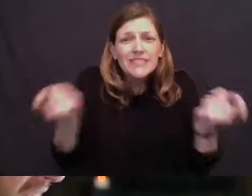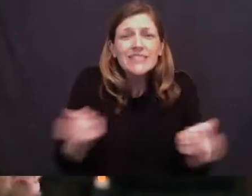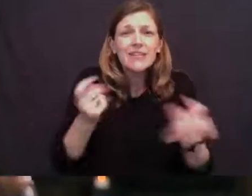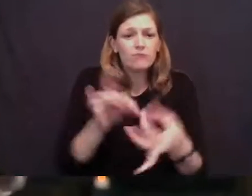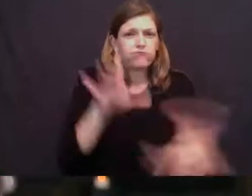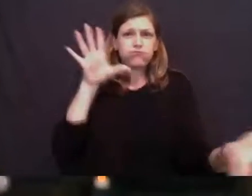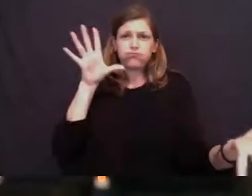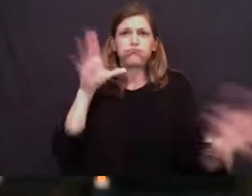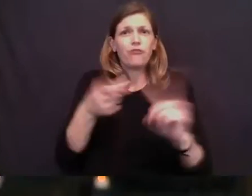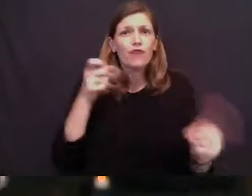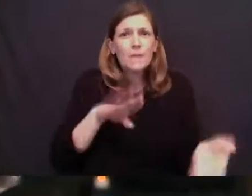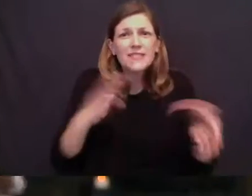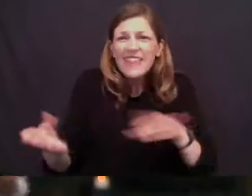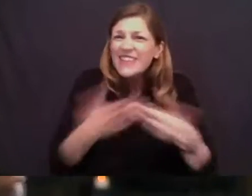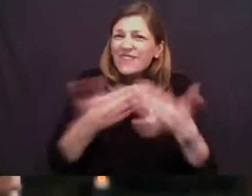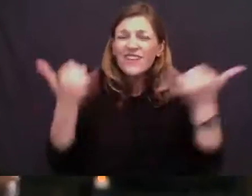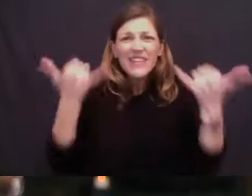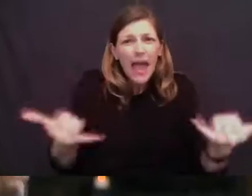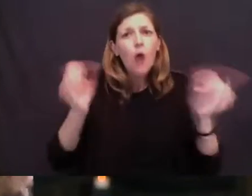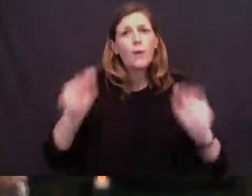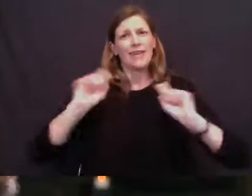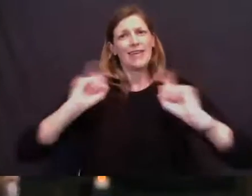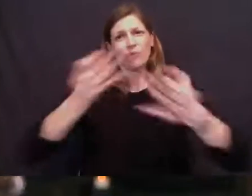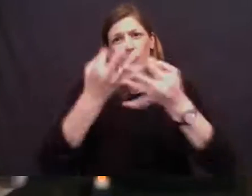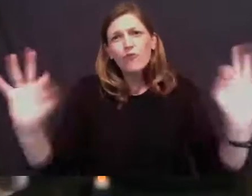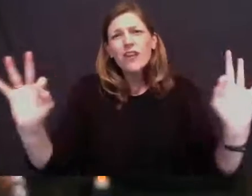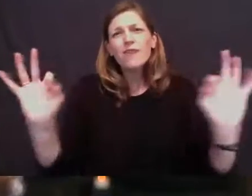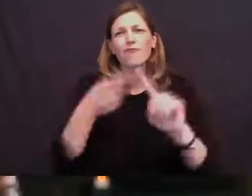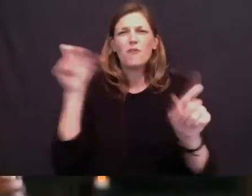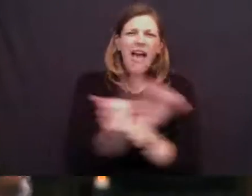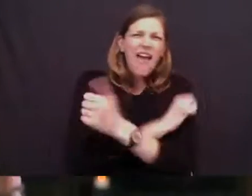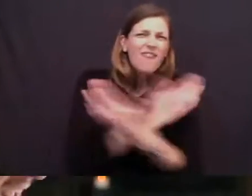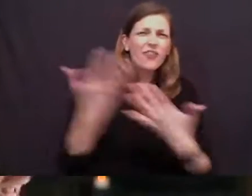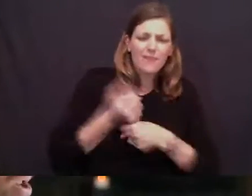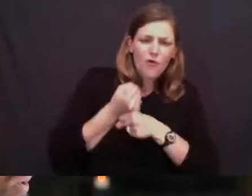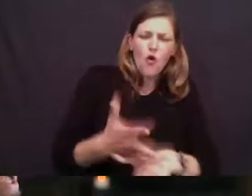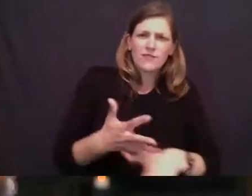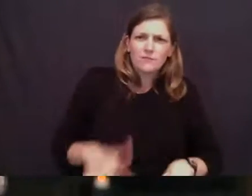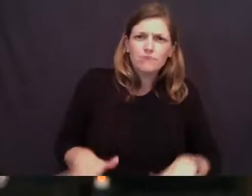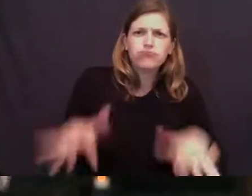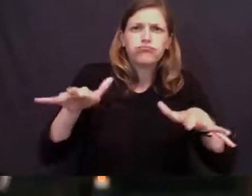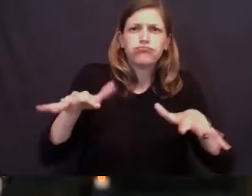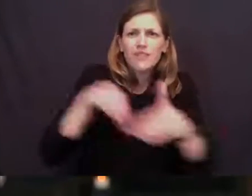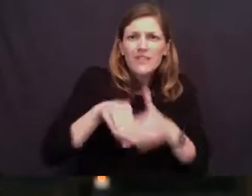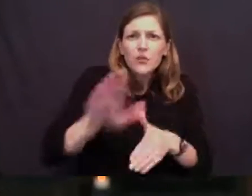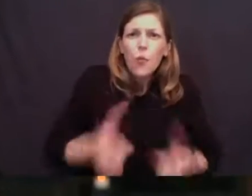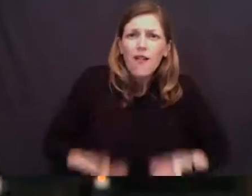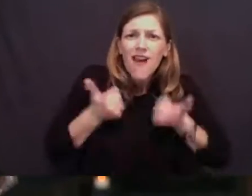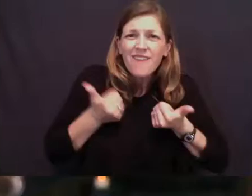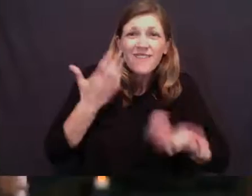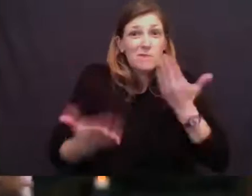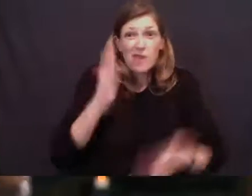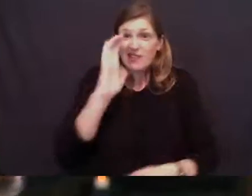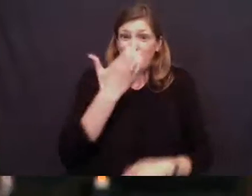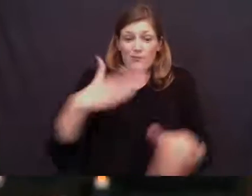from death. Even now, he can give you freedom from all that causes anxiety and anxiousness in your life. It may seem too late